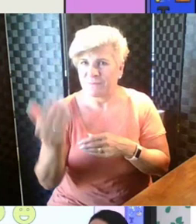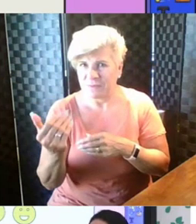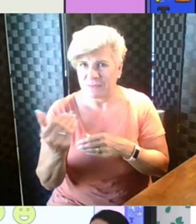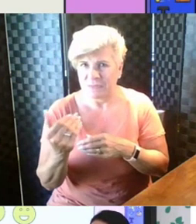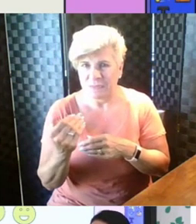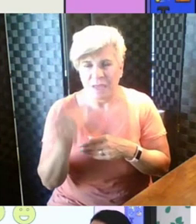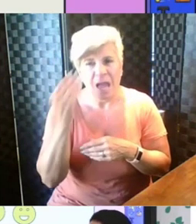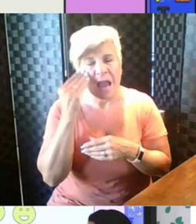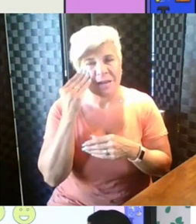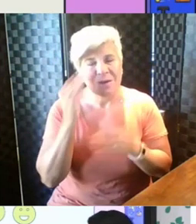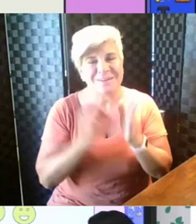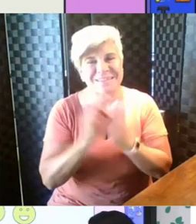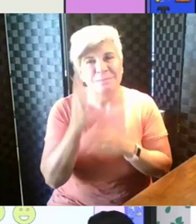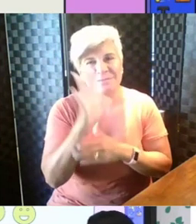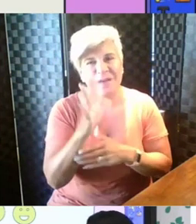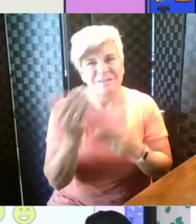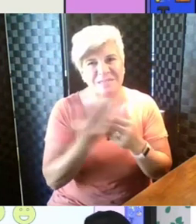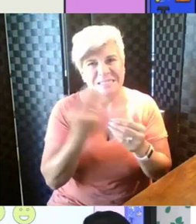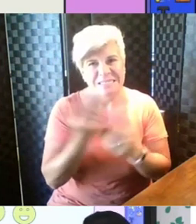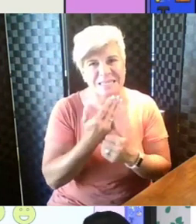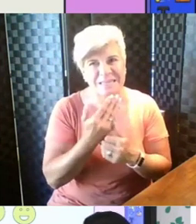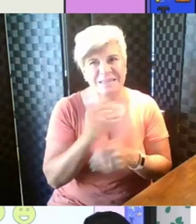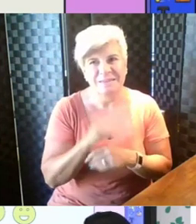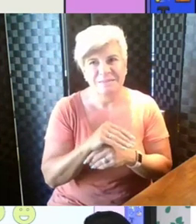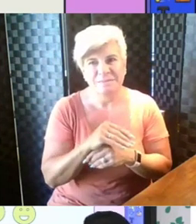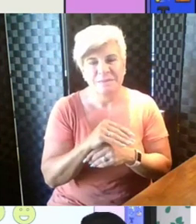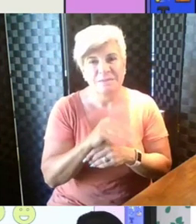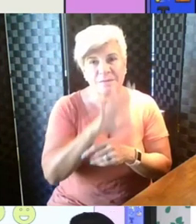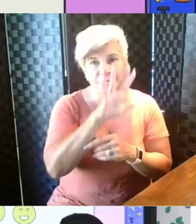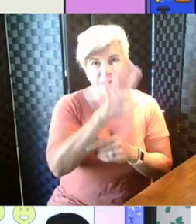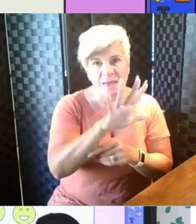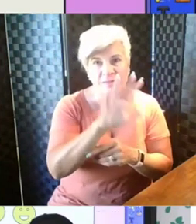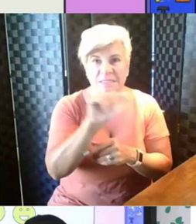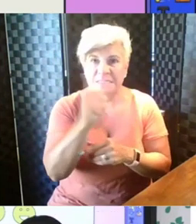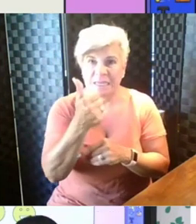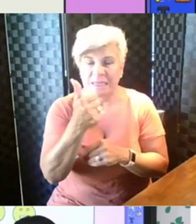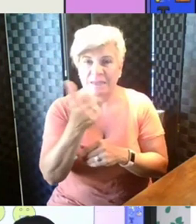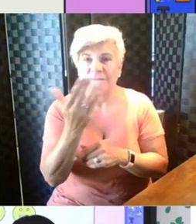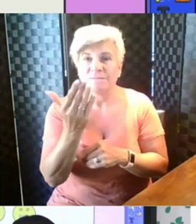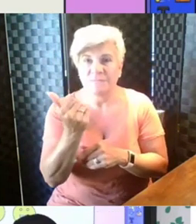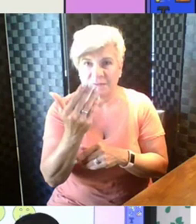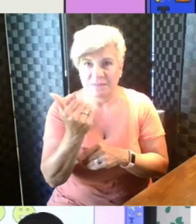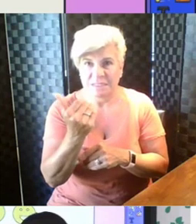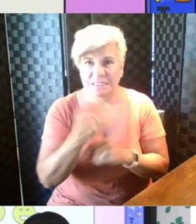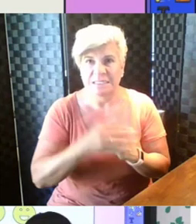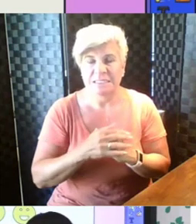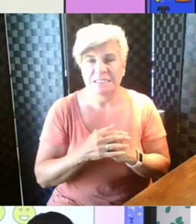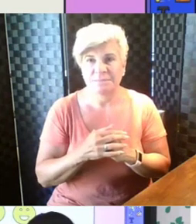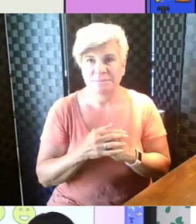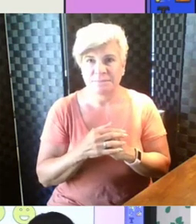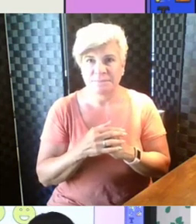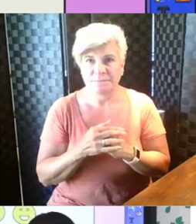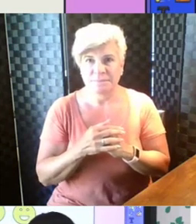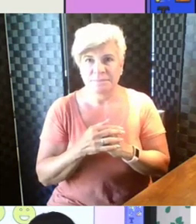know counting by fives because I also count by fives when I tell time. 5, 10,